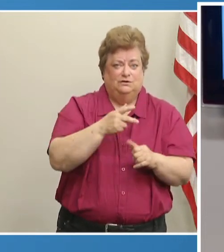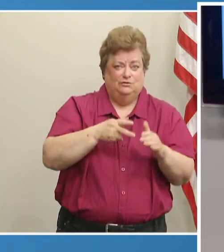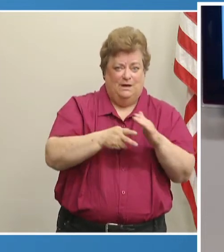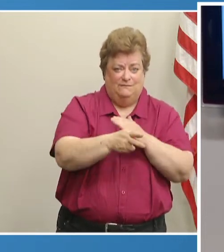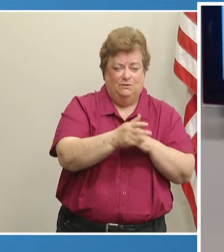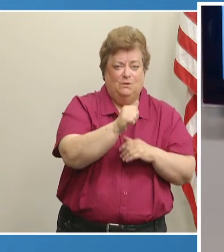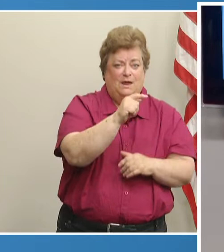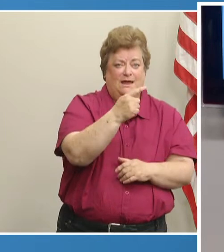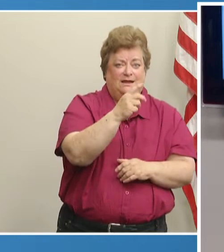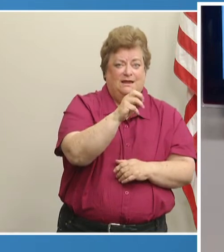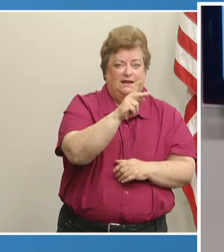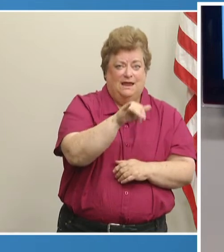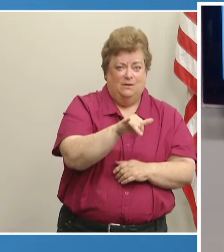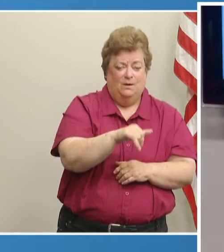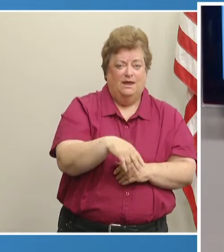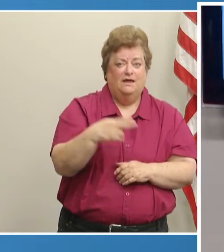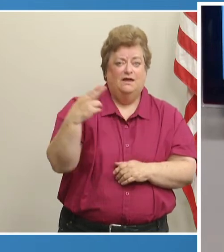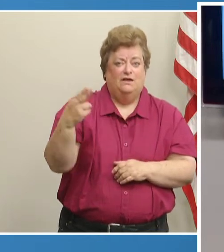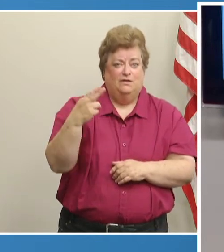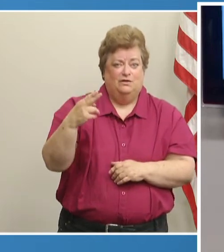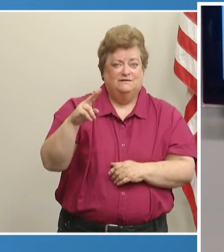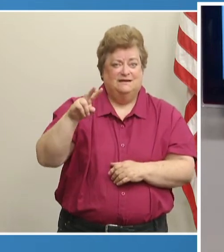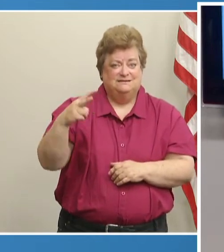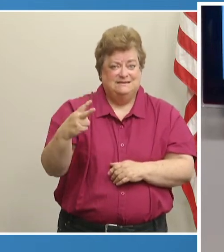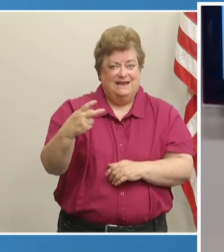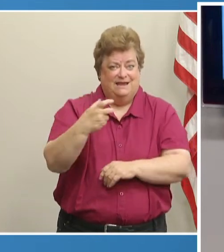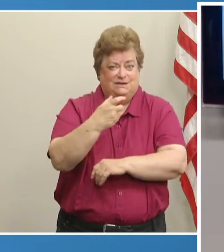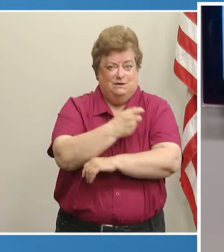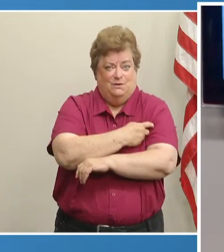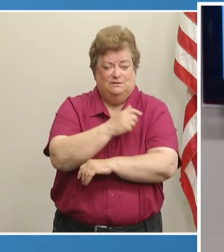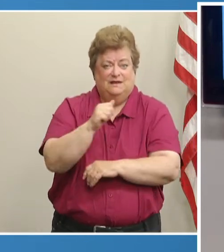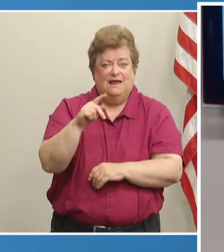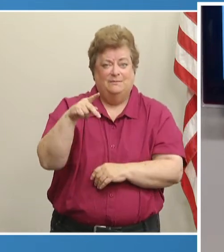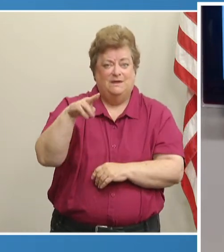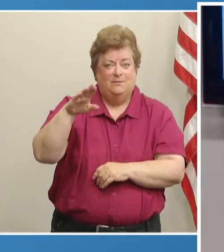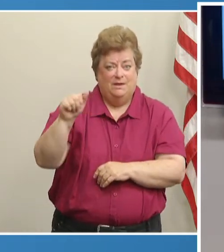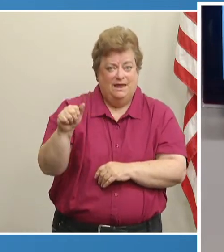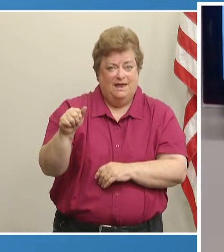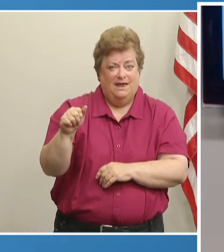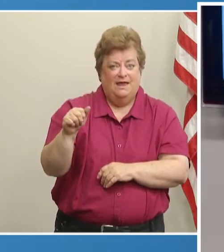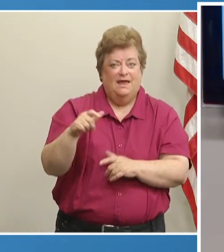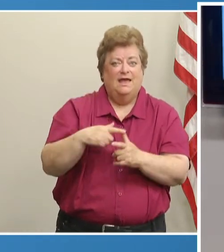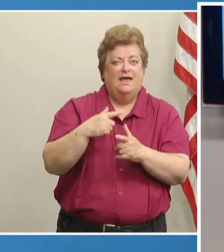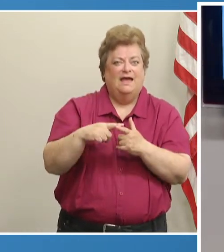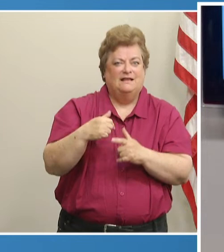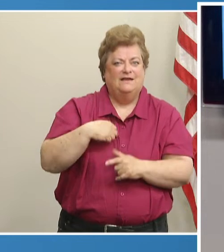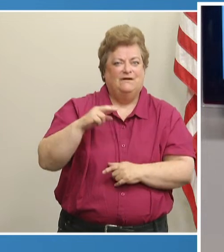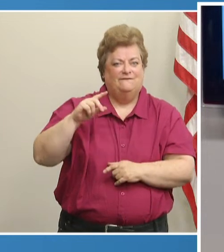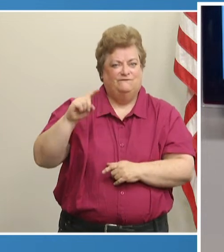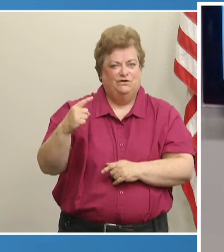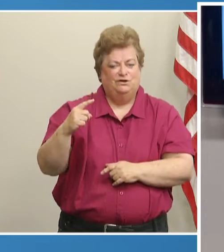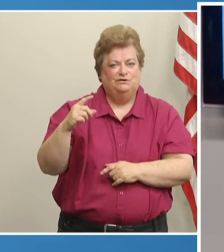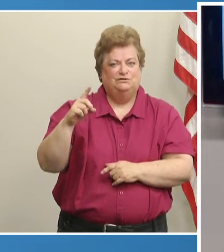Mall. And on Thursday, a second dose clinic at Pinnacle Bank Arena. And there's a first dose clinic at CHI